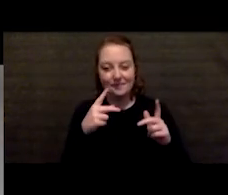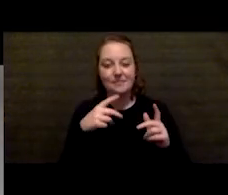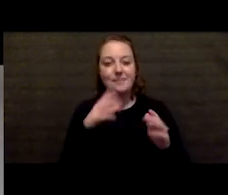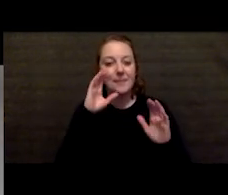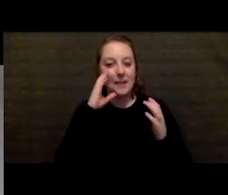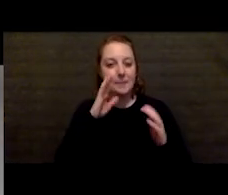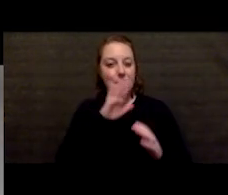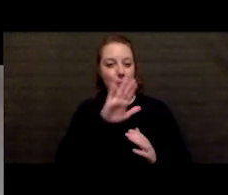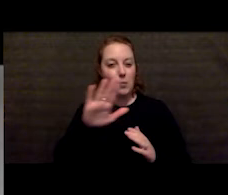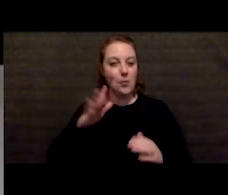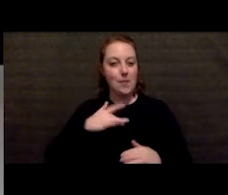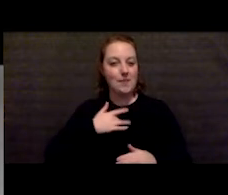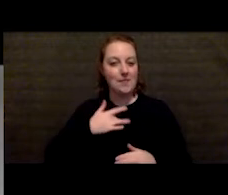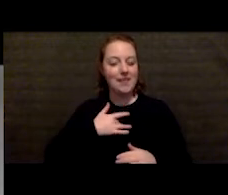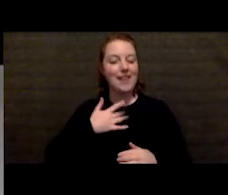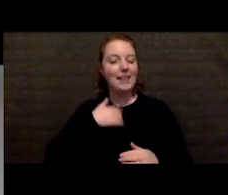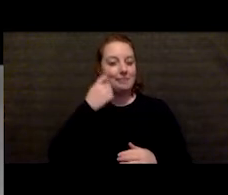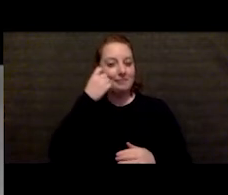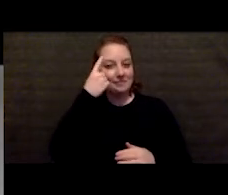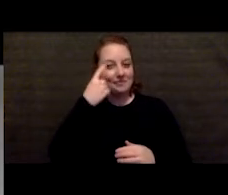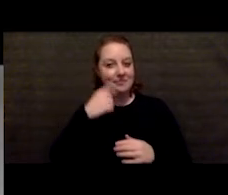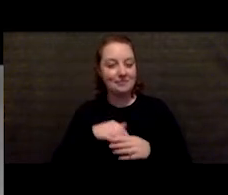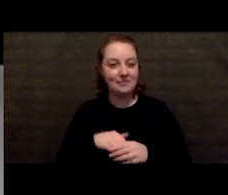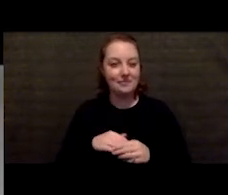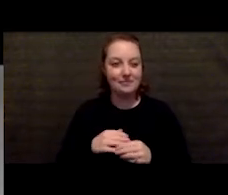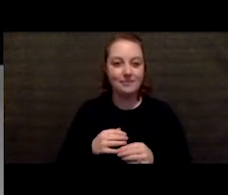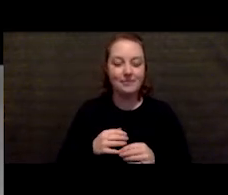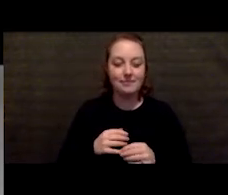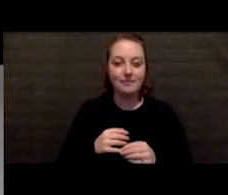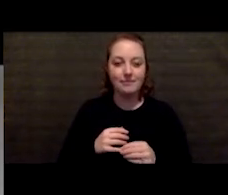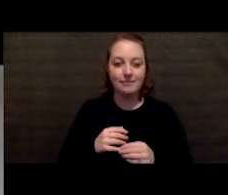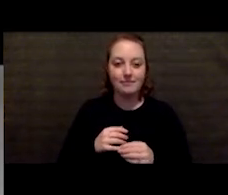group is falling out, but that's great.